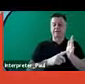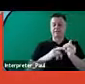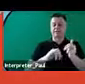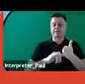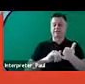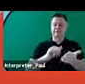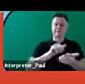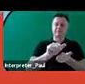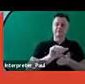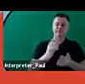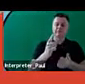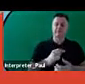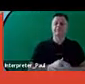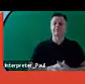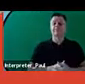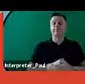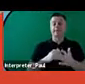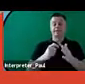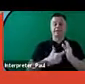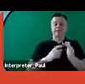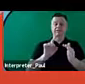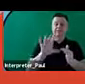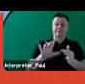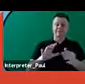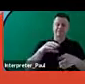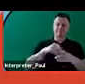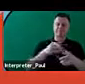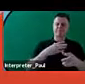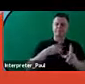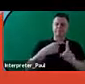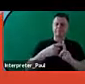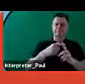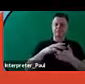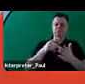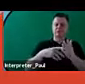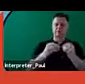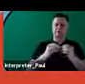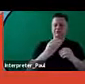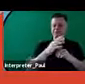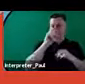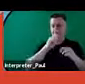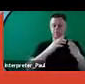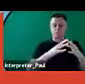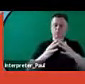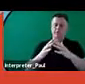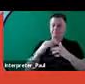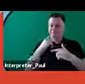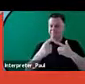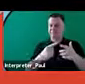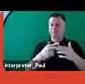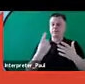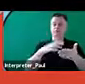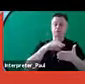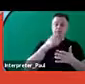Teach First. Helen is also behind MyPlus Students Club, an innovative website which provides students with